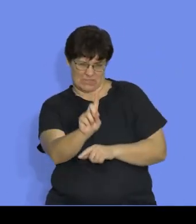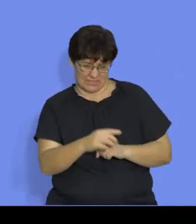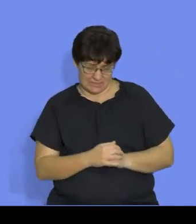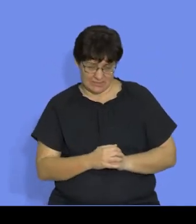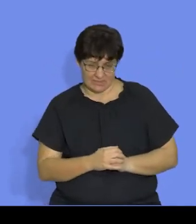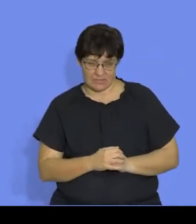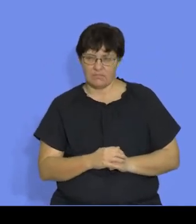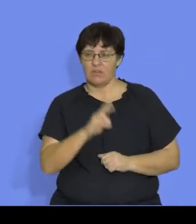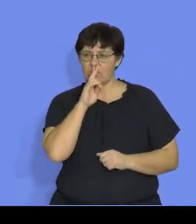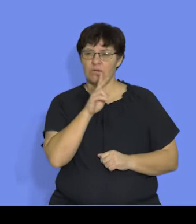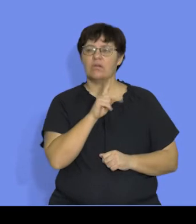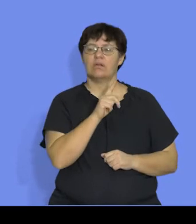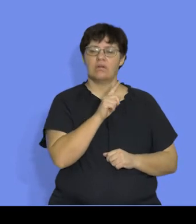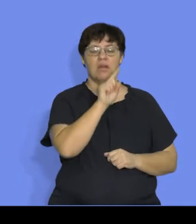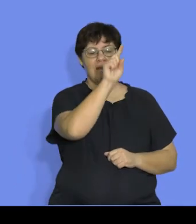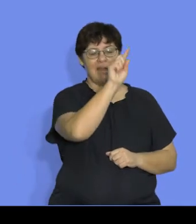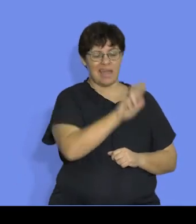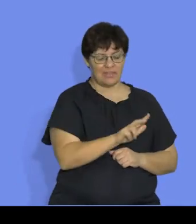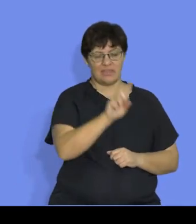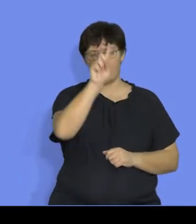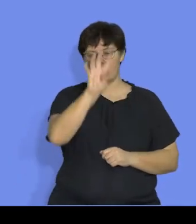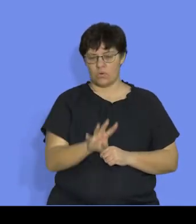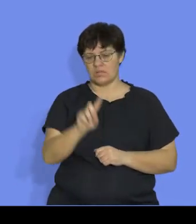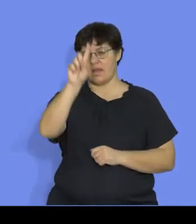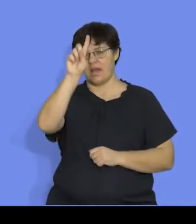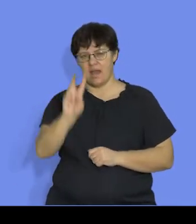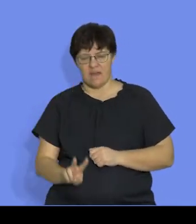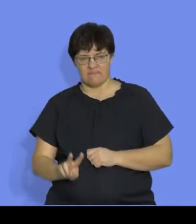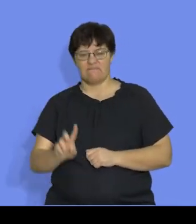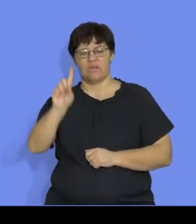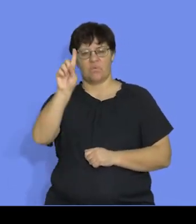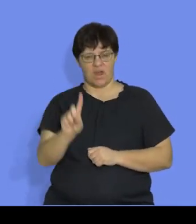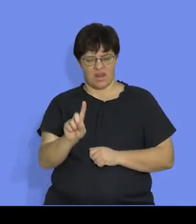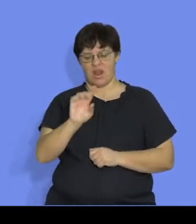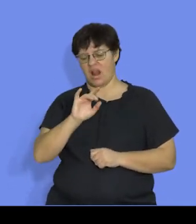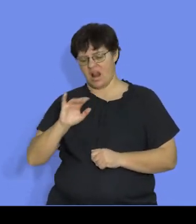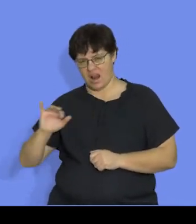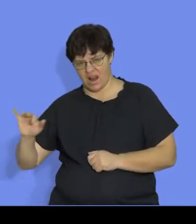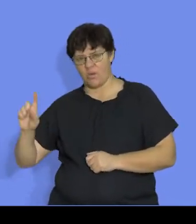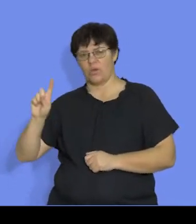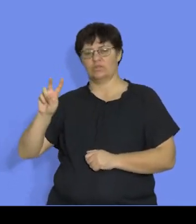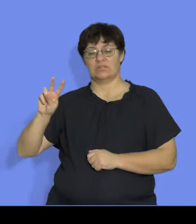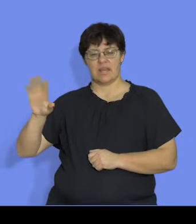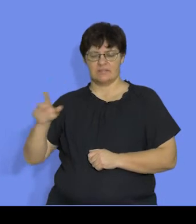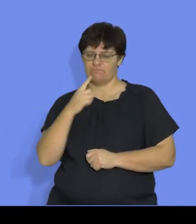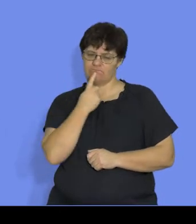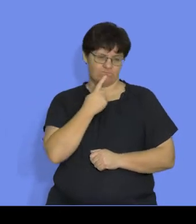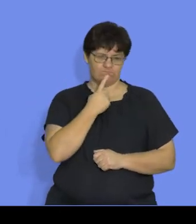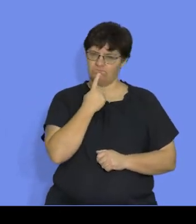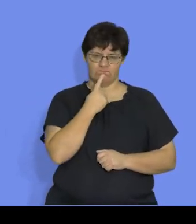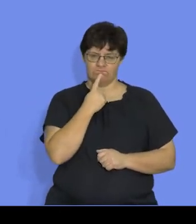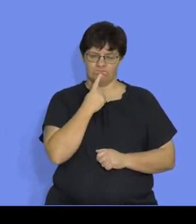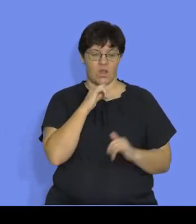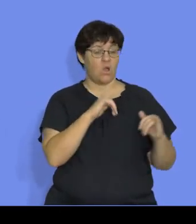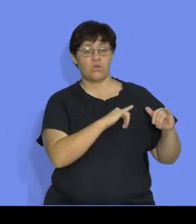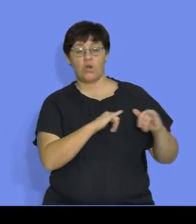looking between the terms of an eighth, a quarter, a half, 1, I'm sure that everyone will agree with me that there isn't